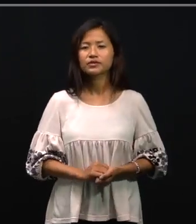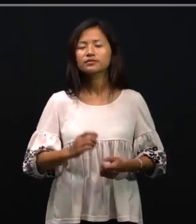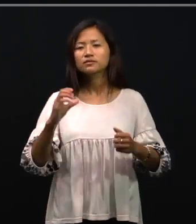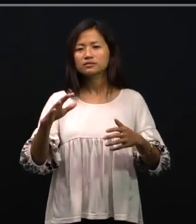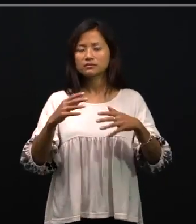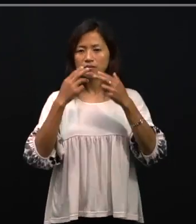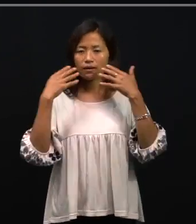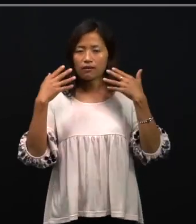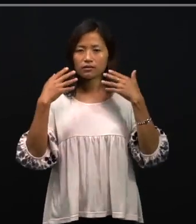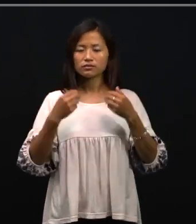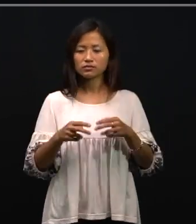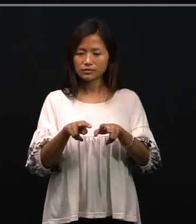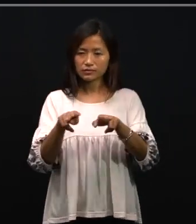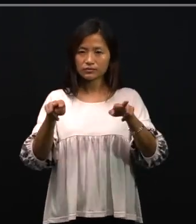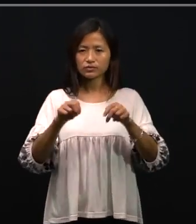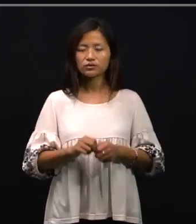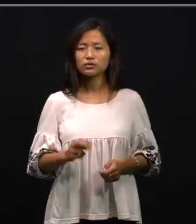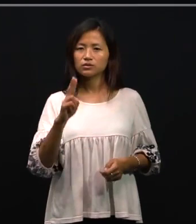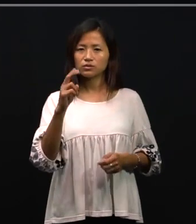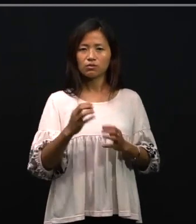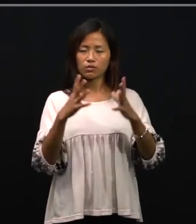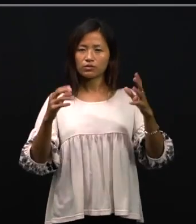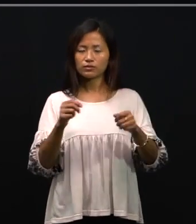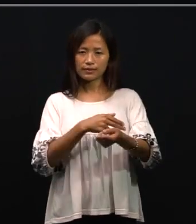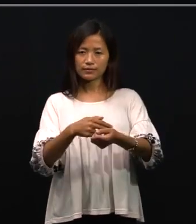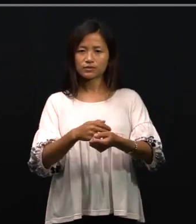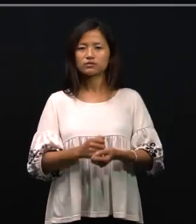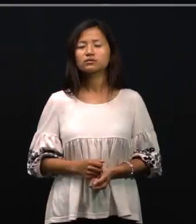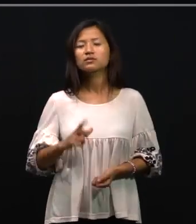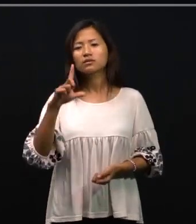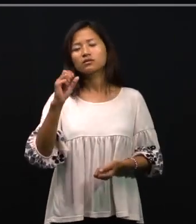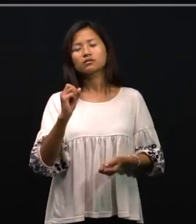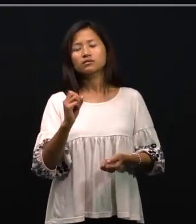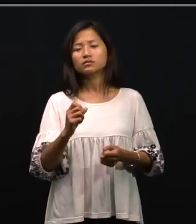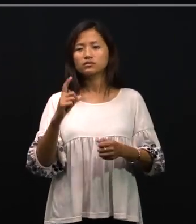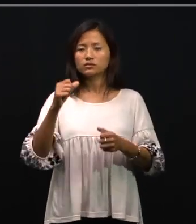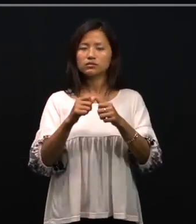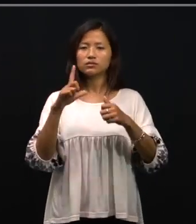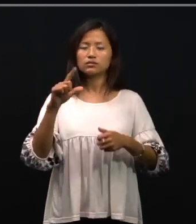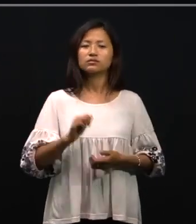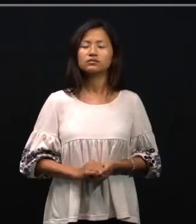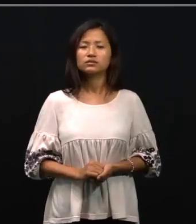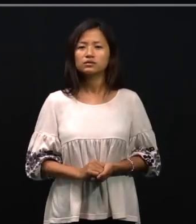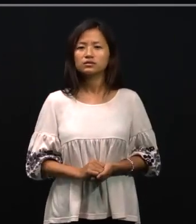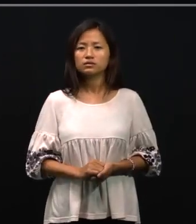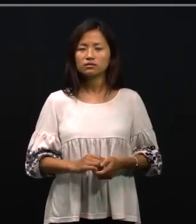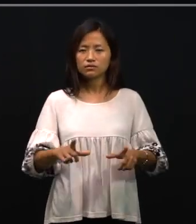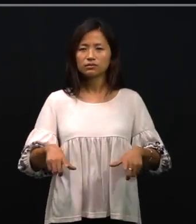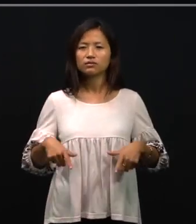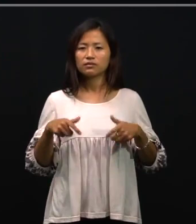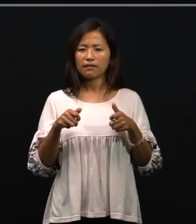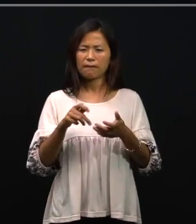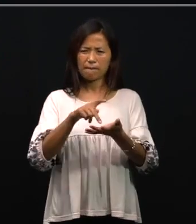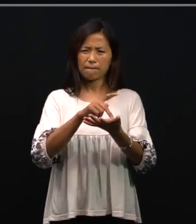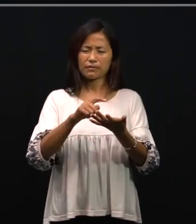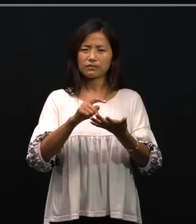as two or more names according to their local names or vernacular names. So living organisms, a particular